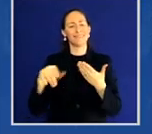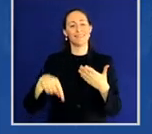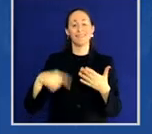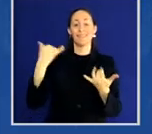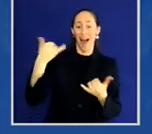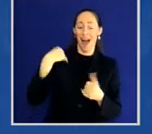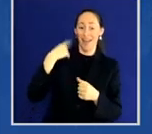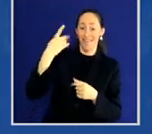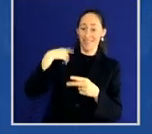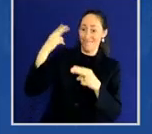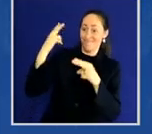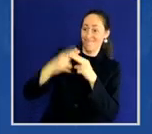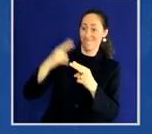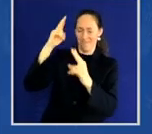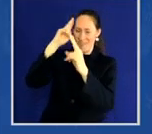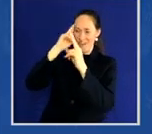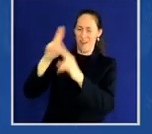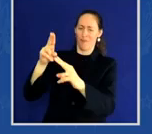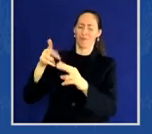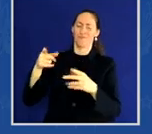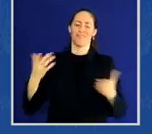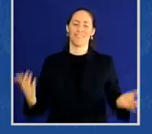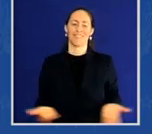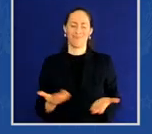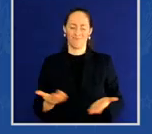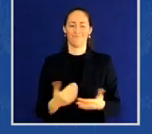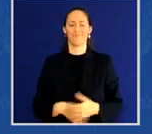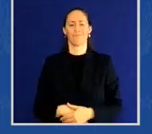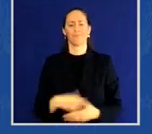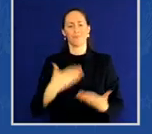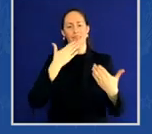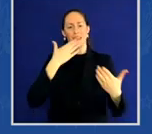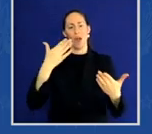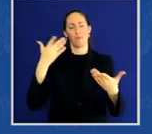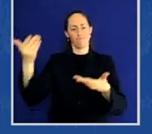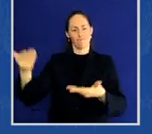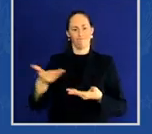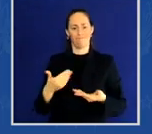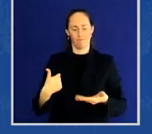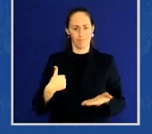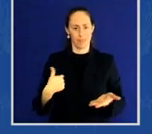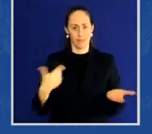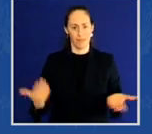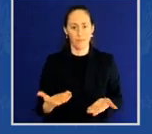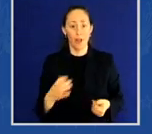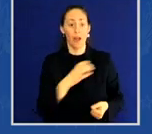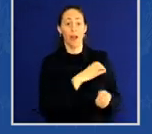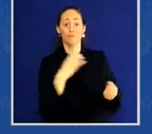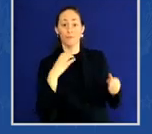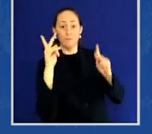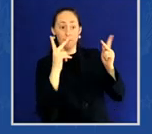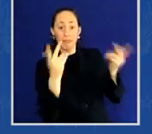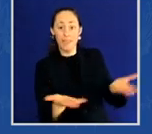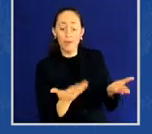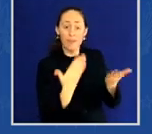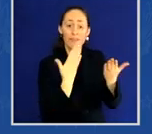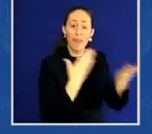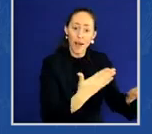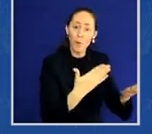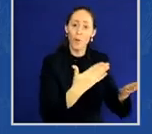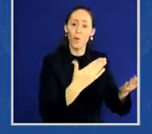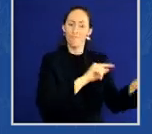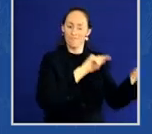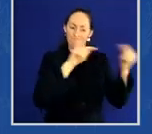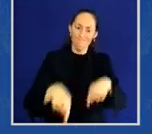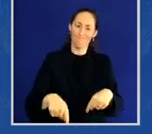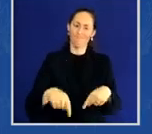me. Governor Wolf, Mayor Kenney, Congressman Evans, thank you for the passport into the city. Appreciate it. And we have